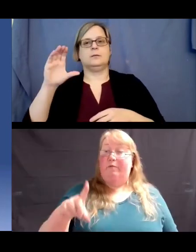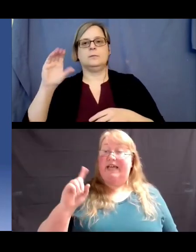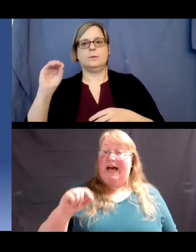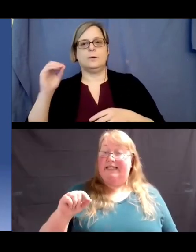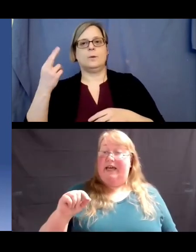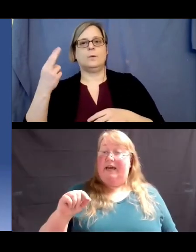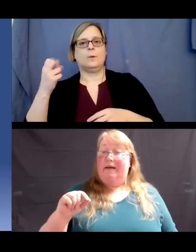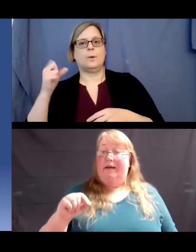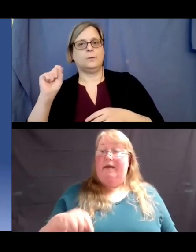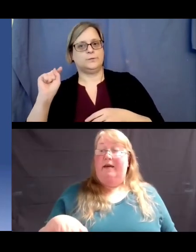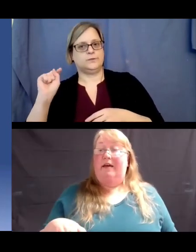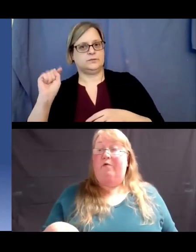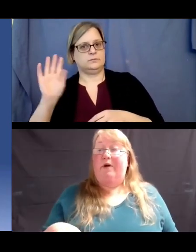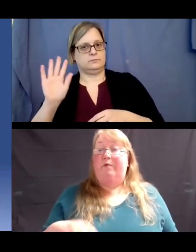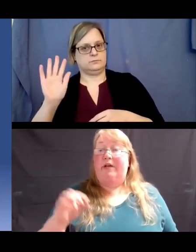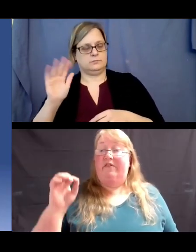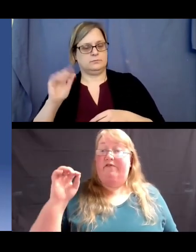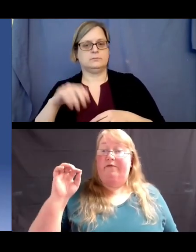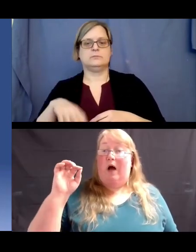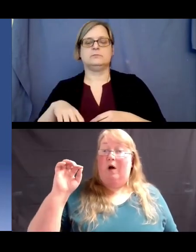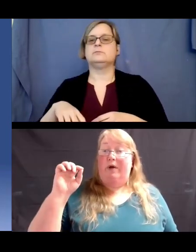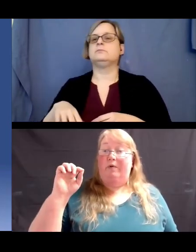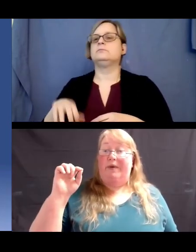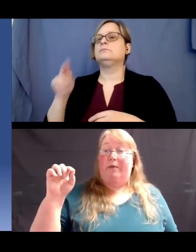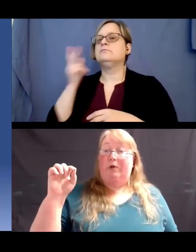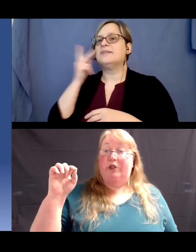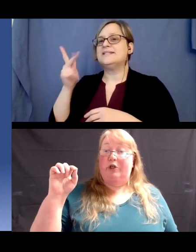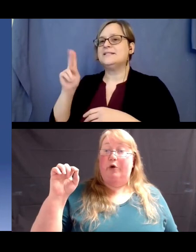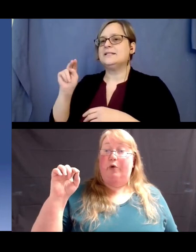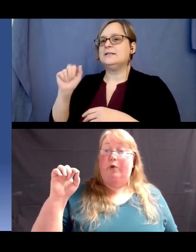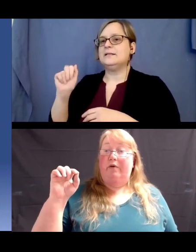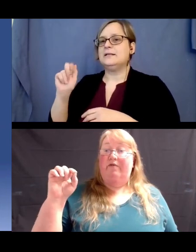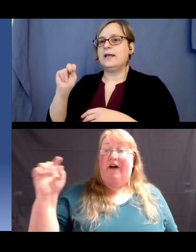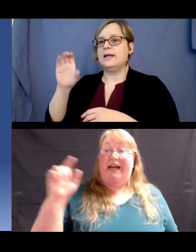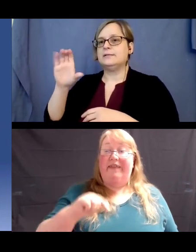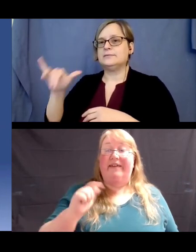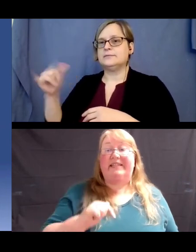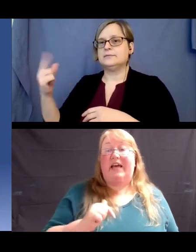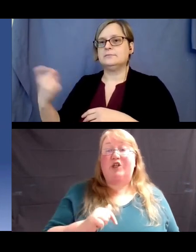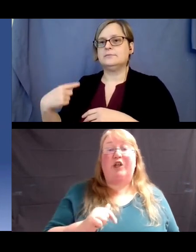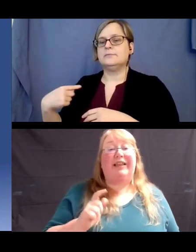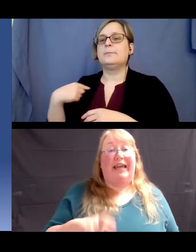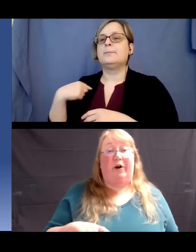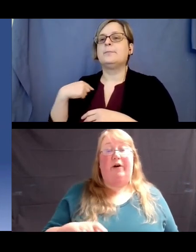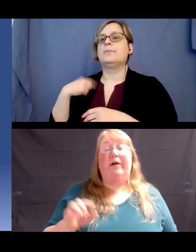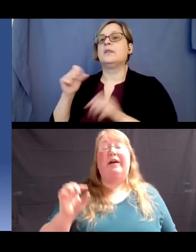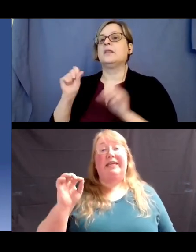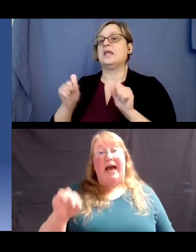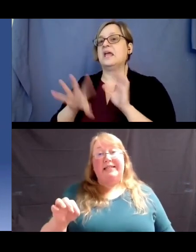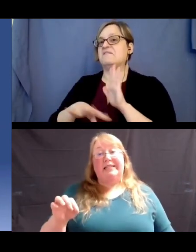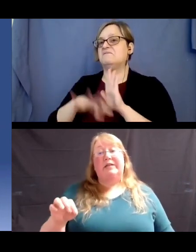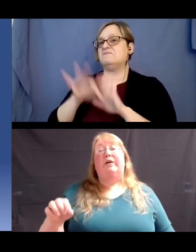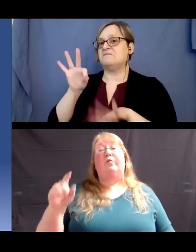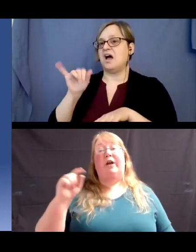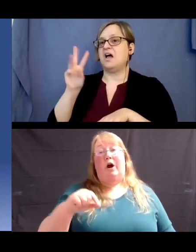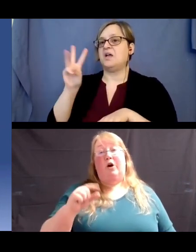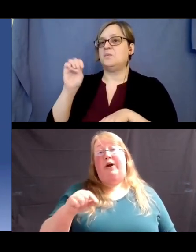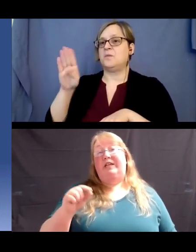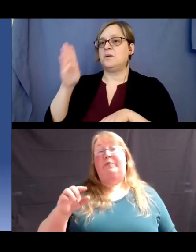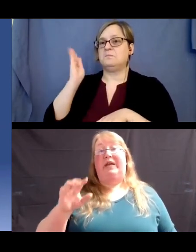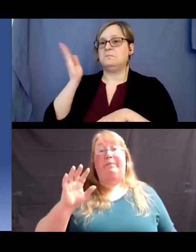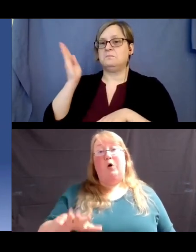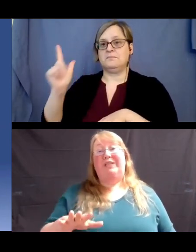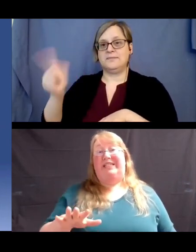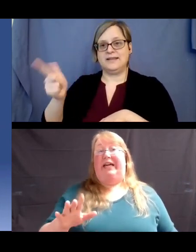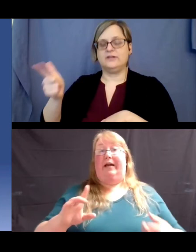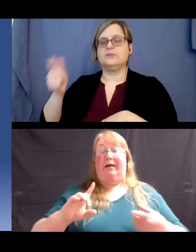Nancy was asking if we will be able to find this session later. Yes, we are going